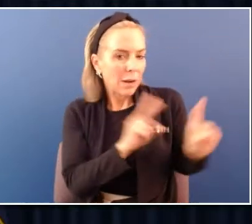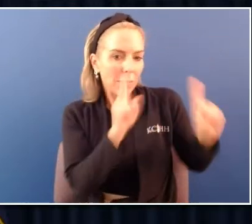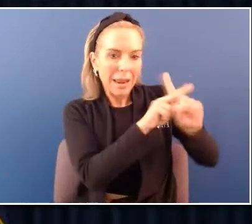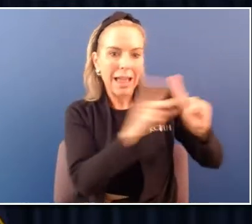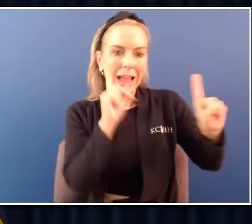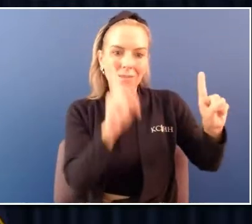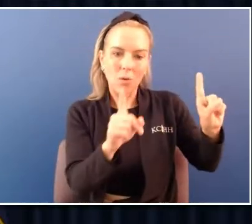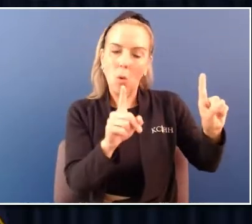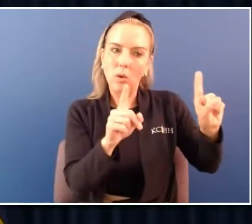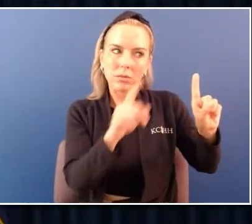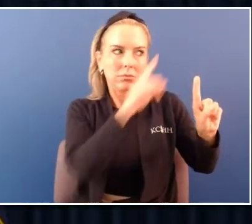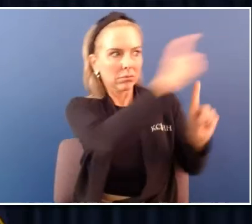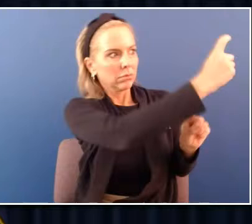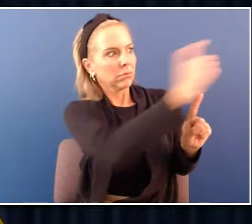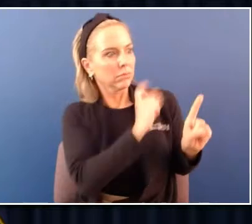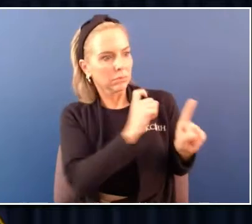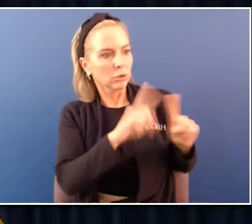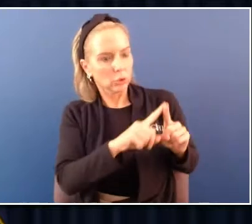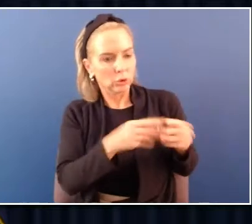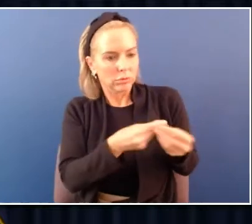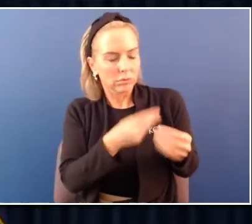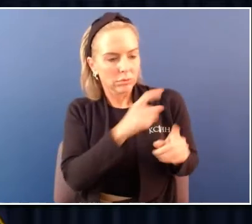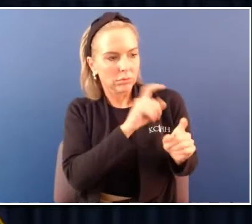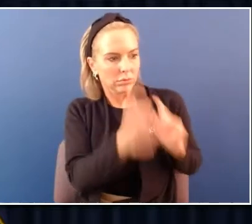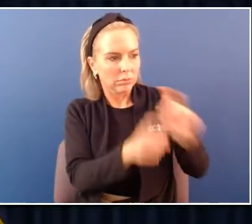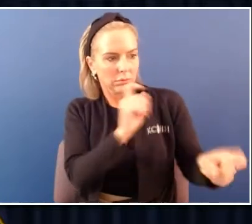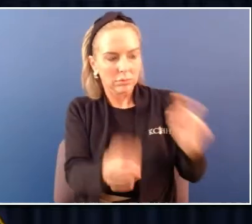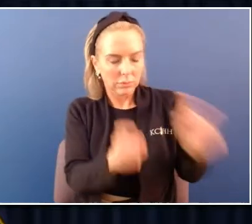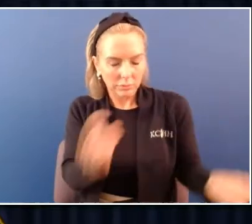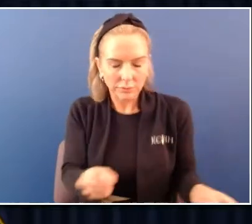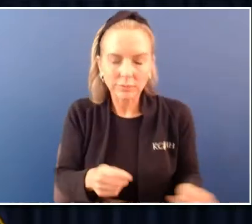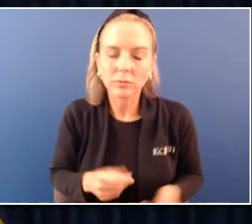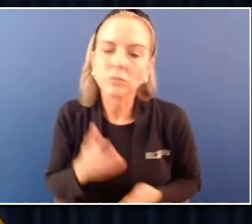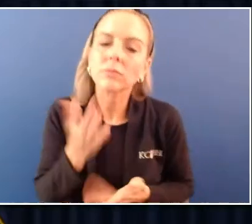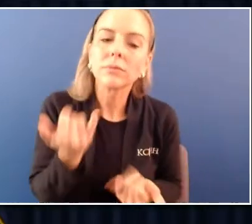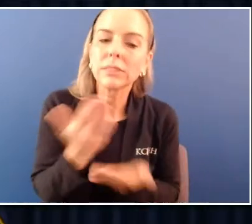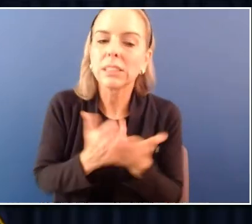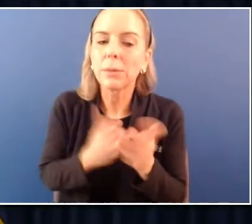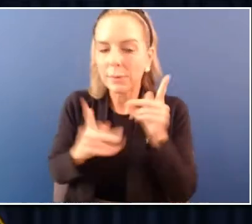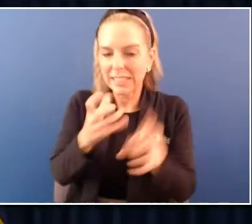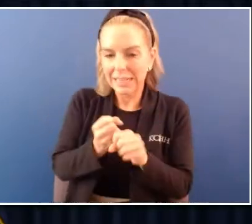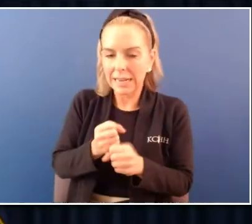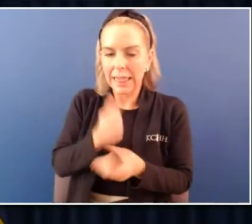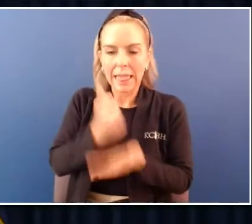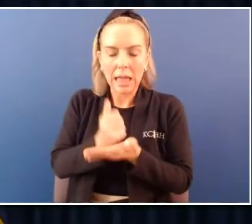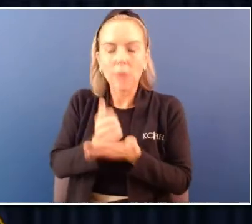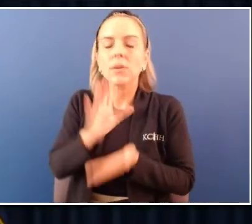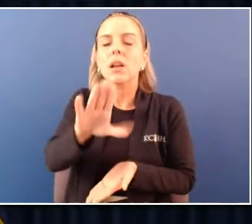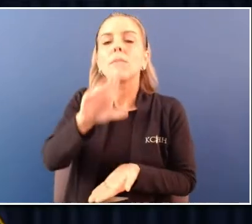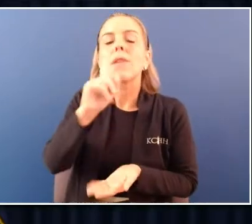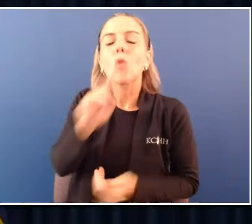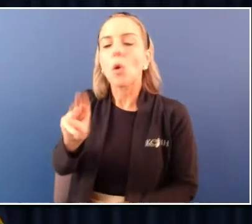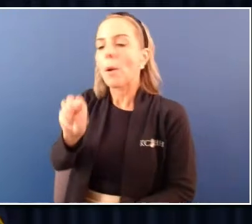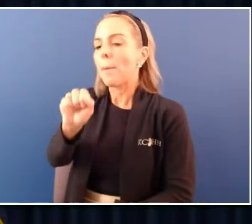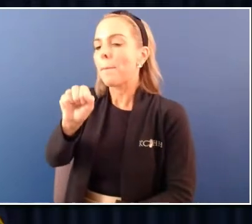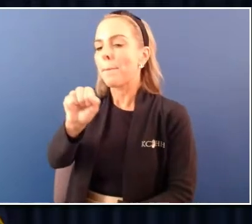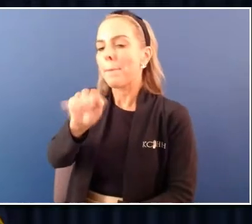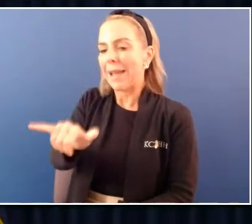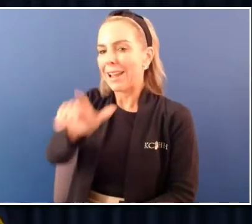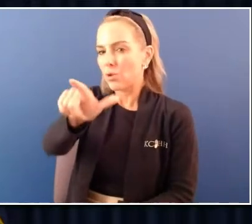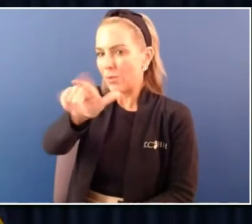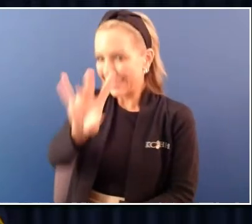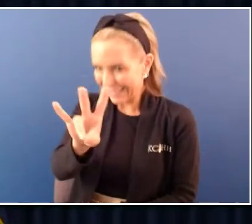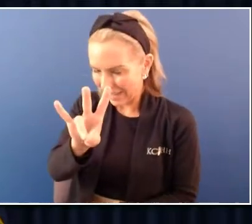submitted a lot of information, and now some people are getting help. But as an update on the May 27th storm,